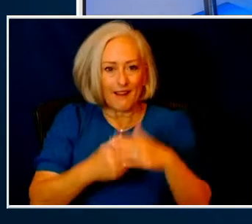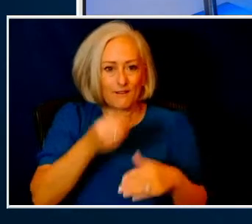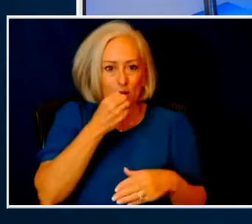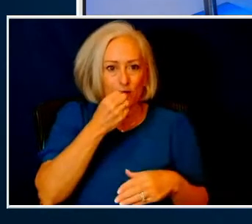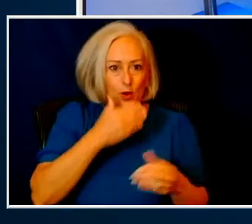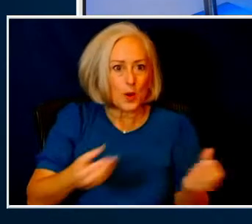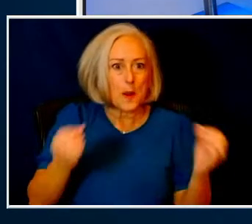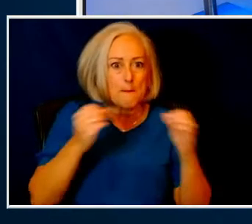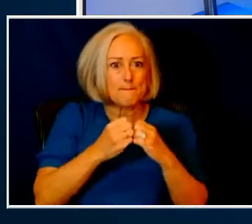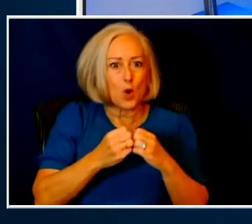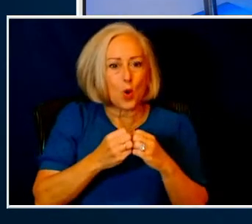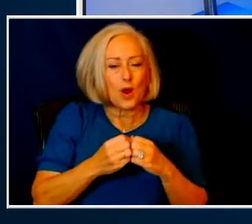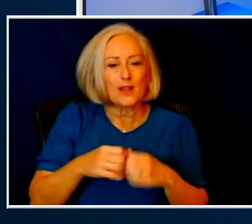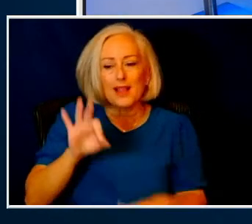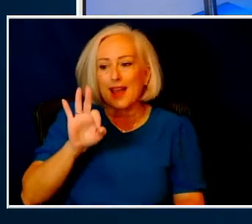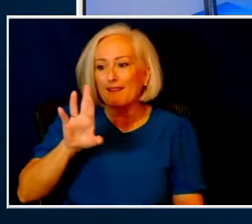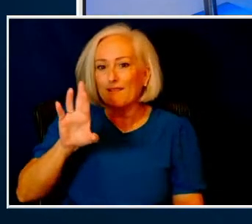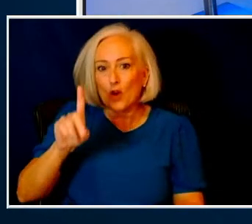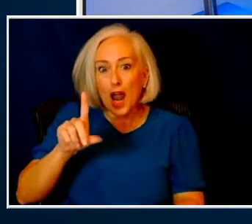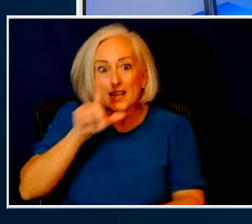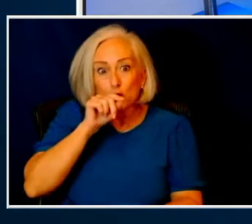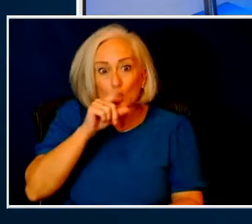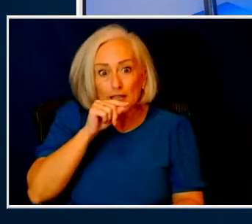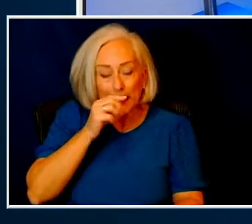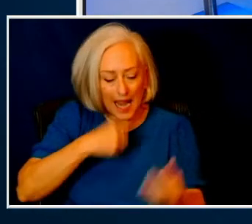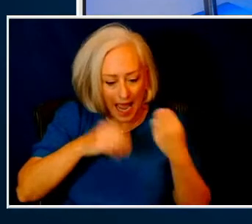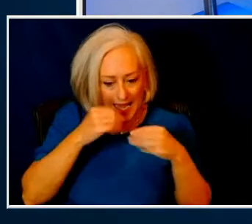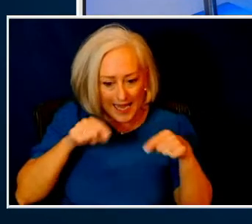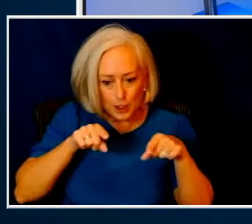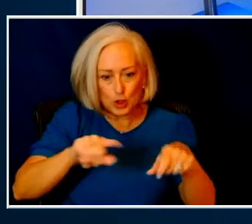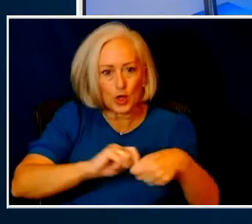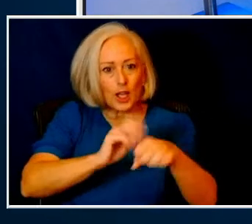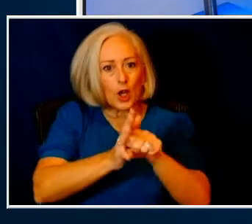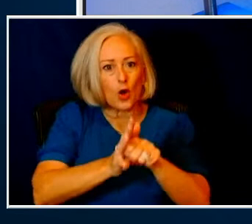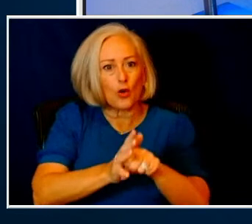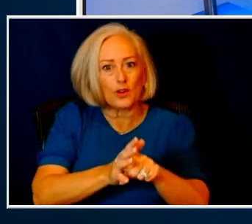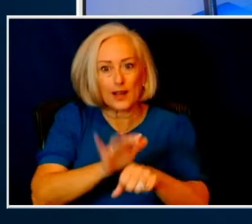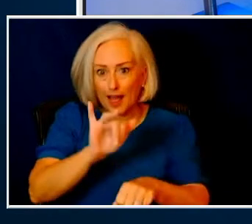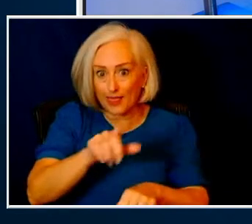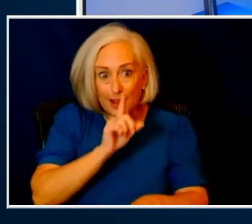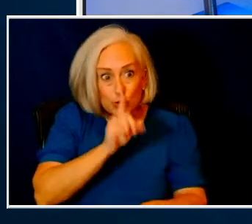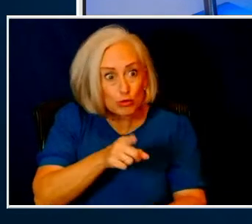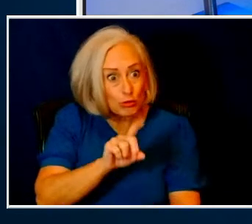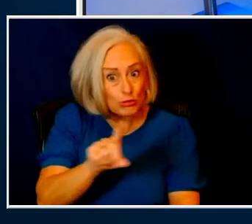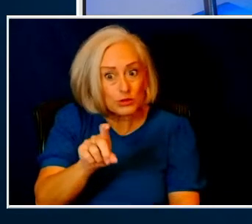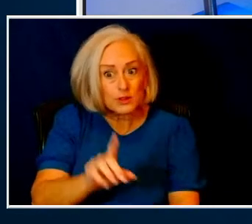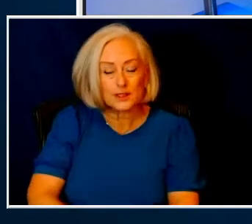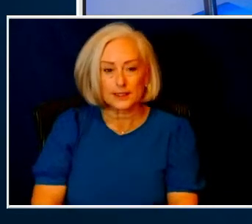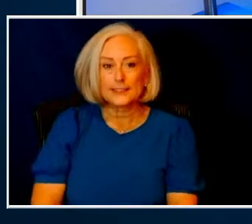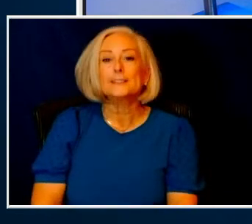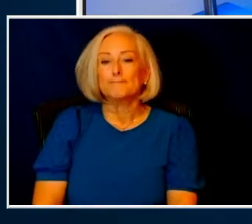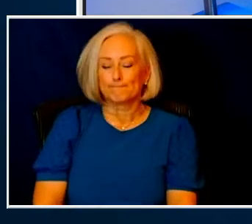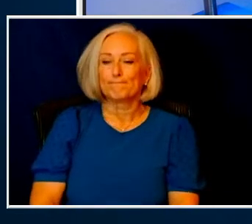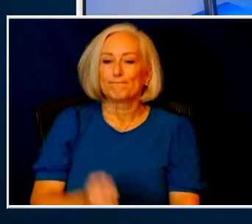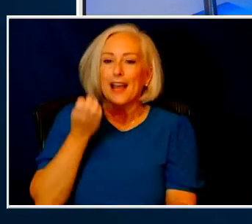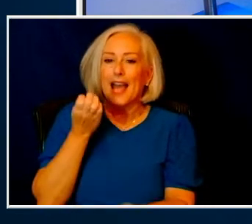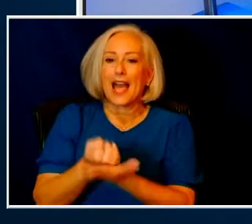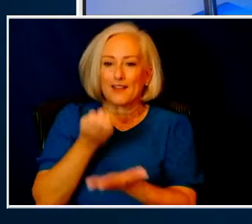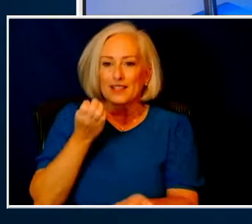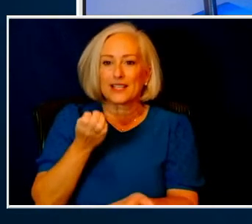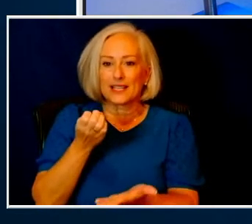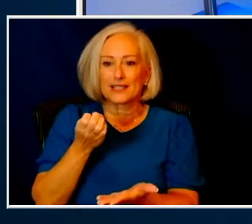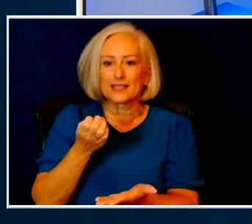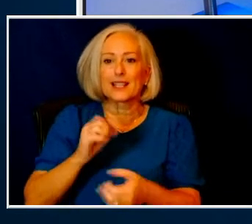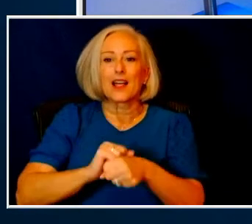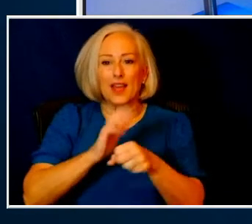in years. I started eating it again during the pandemic. Guys, is that true? Is there a COVID effect? There is evidence that COVID increased body weight